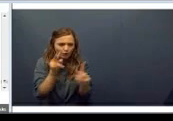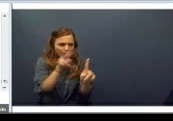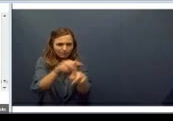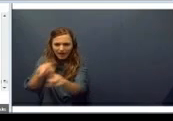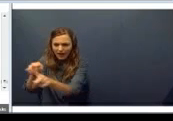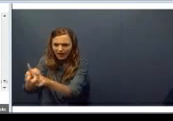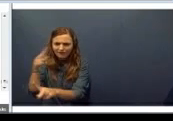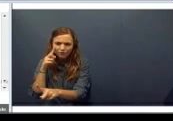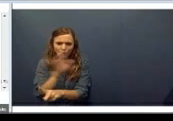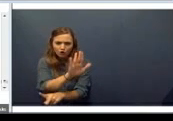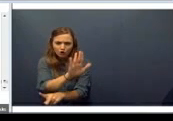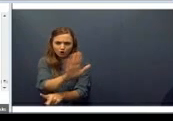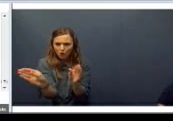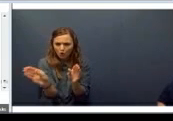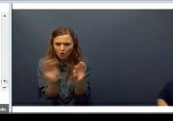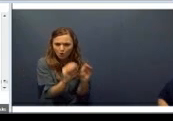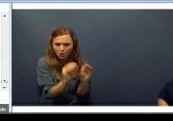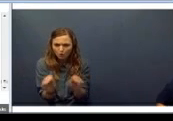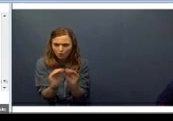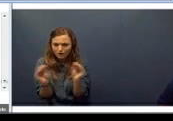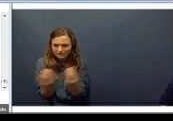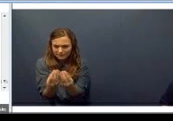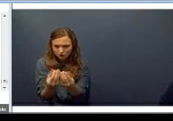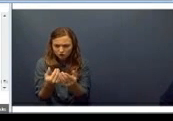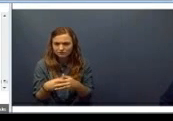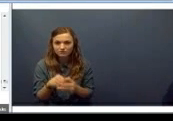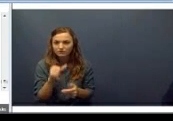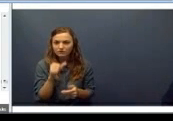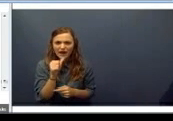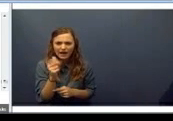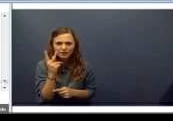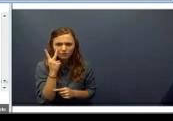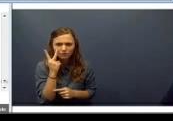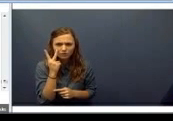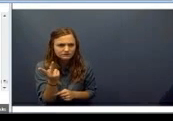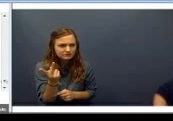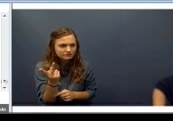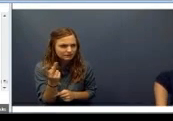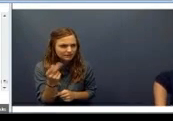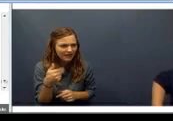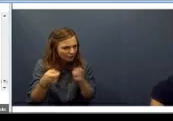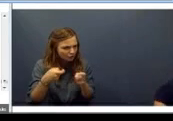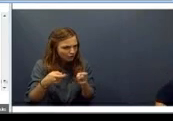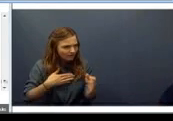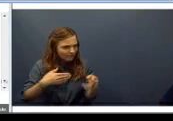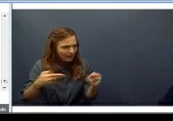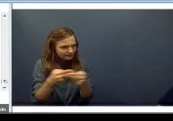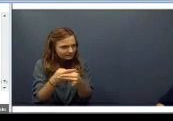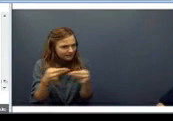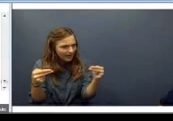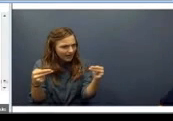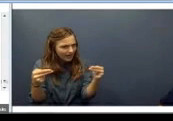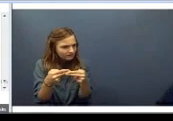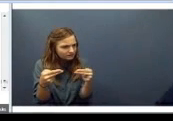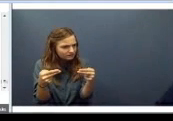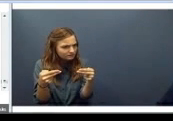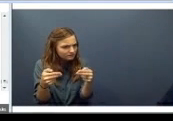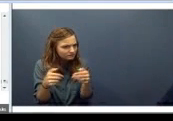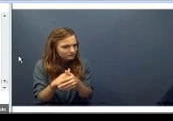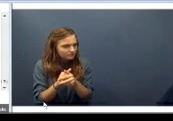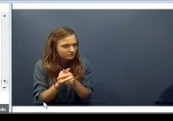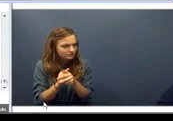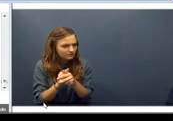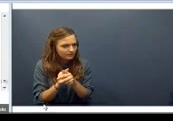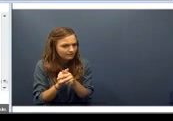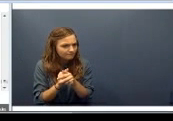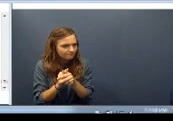actually means in a practical sense for you and your organization. And I don't seem to have control of my slides.